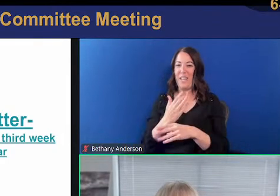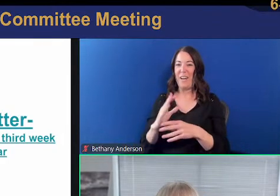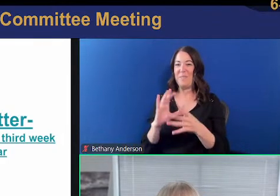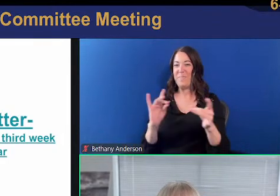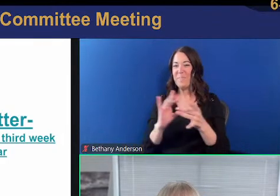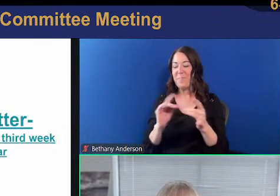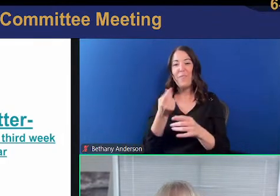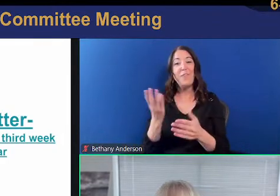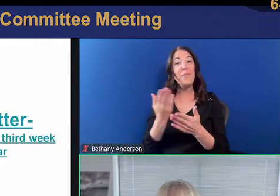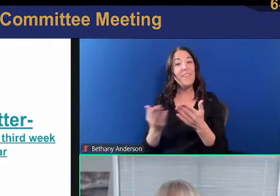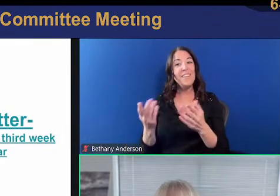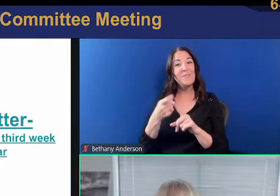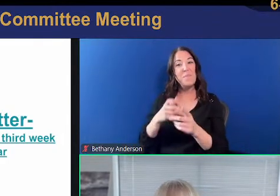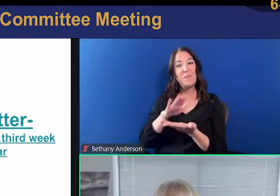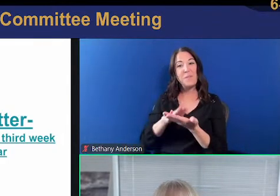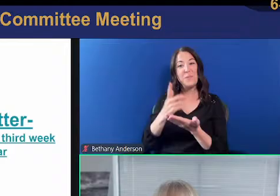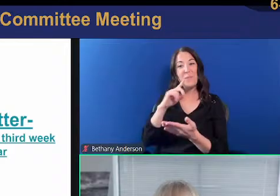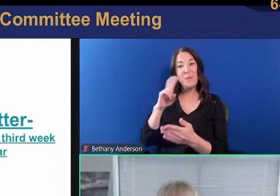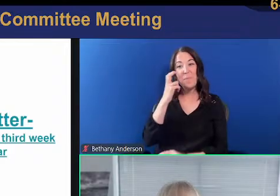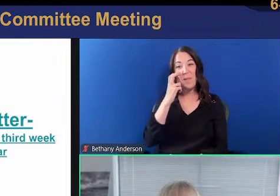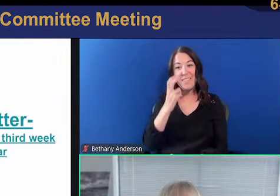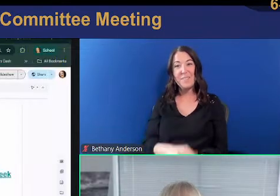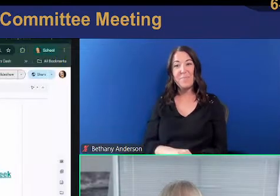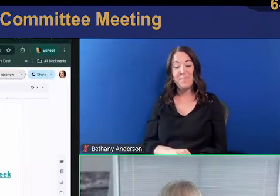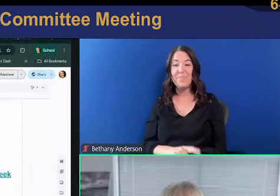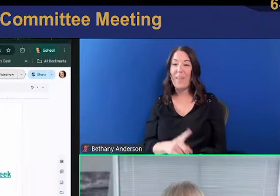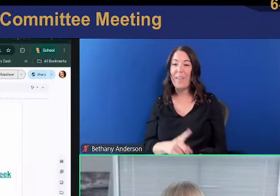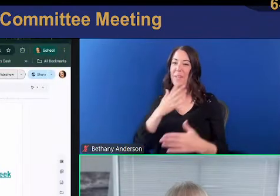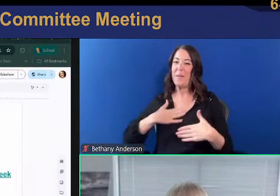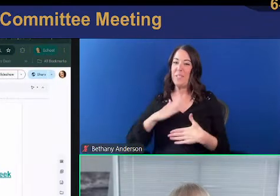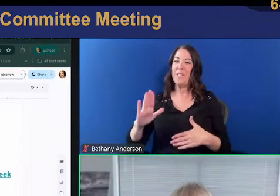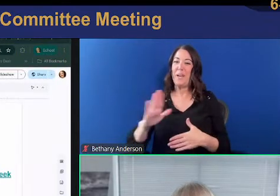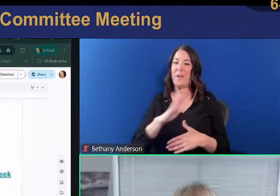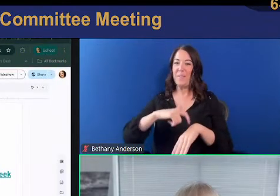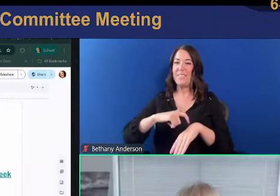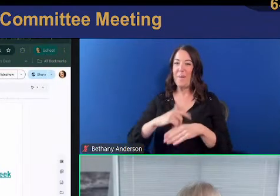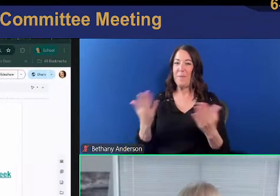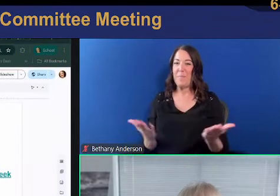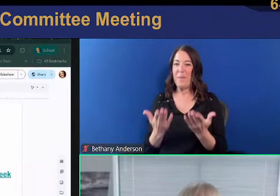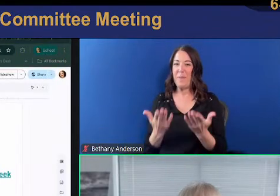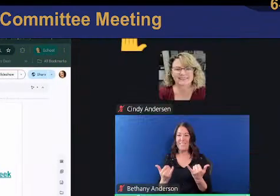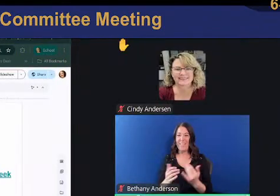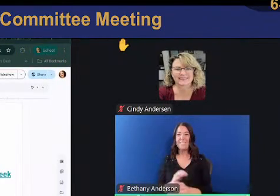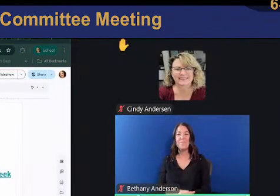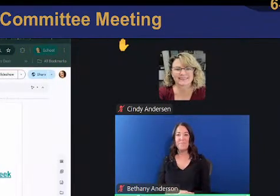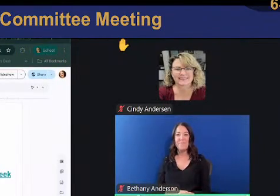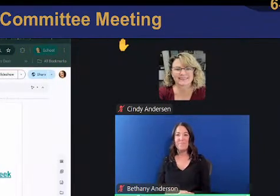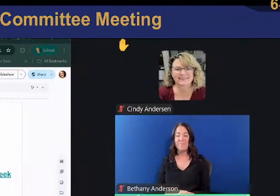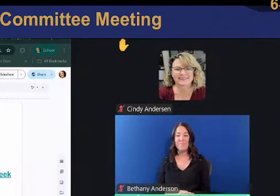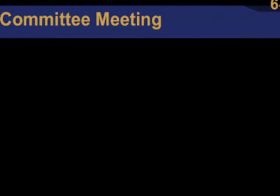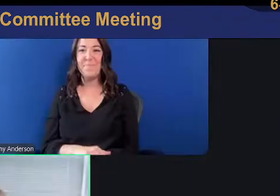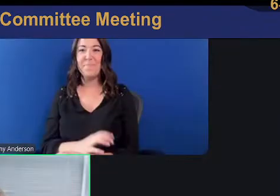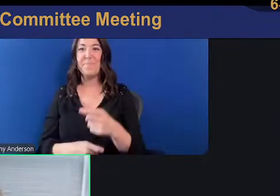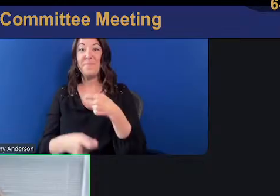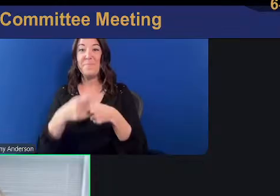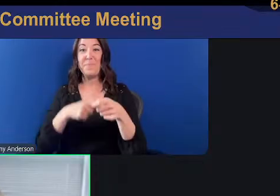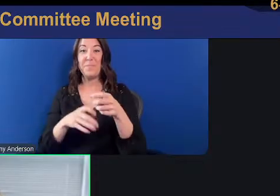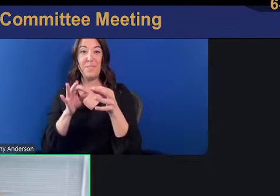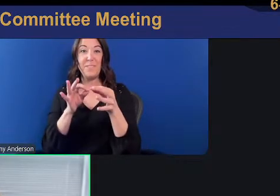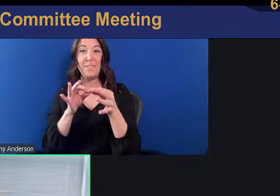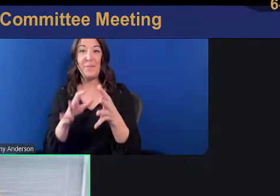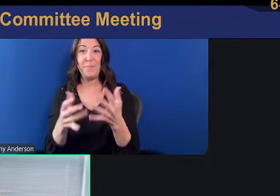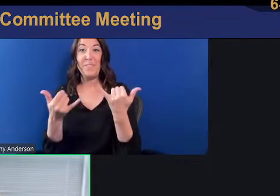the School for the Blind. Appreciate the time to be here today.